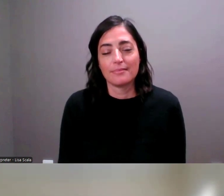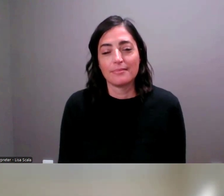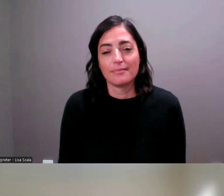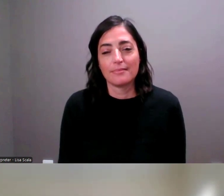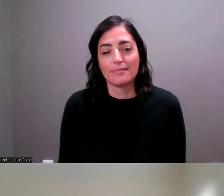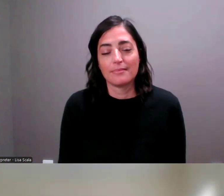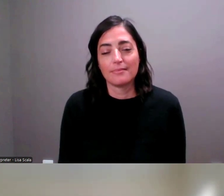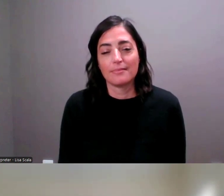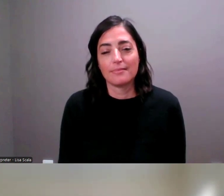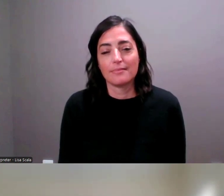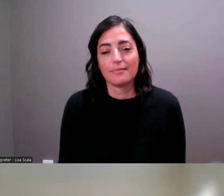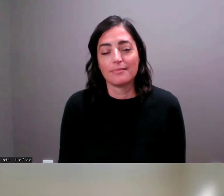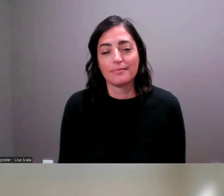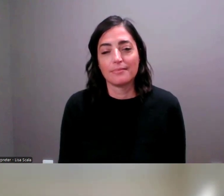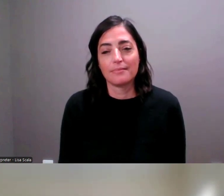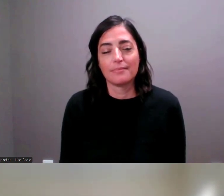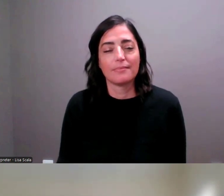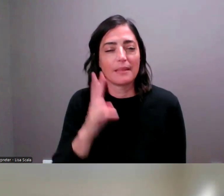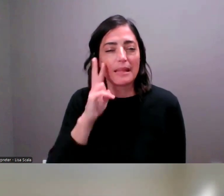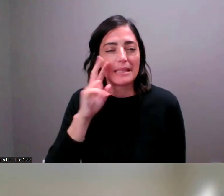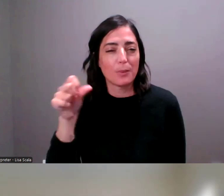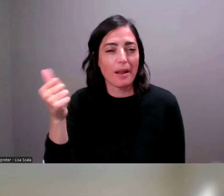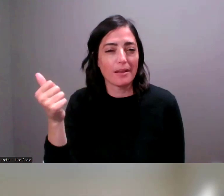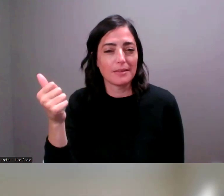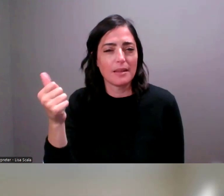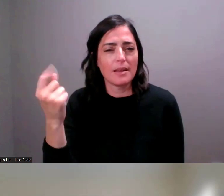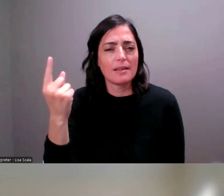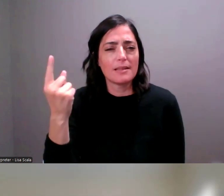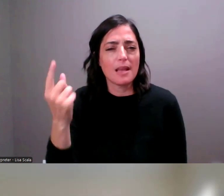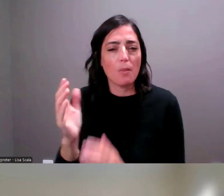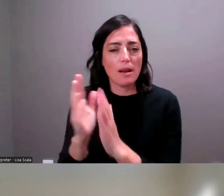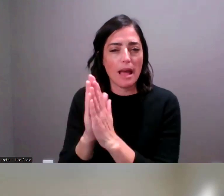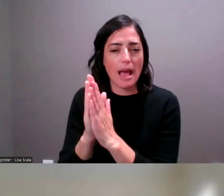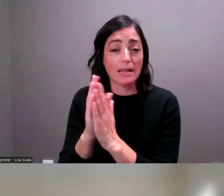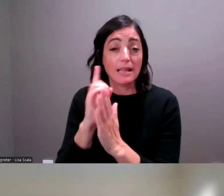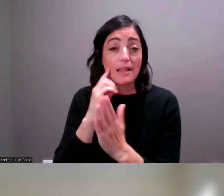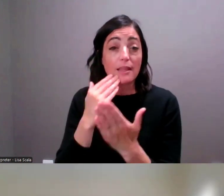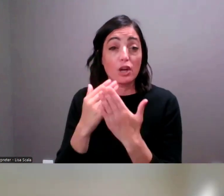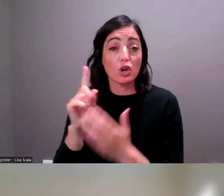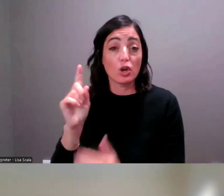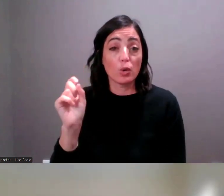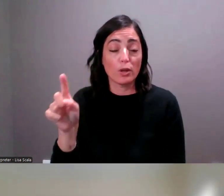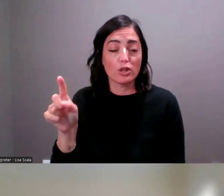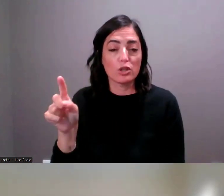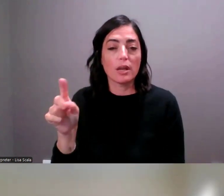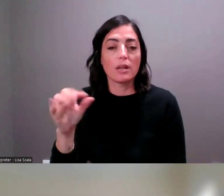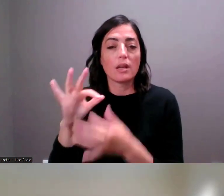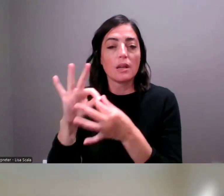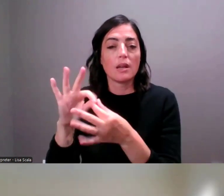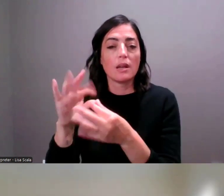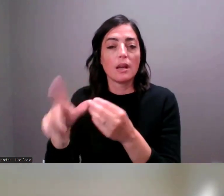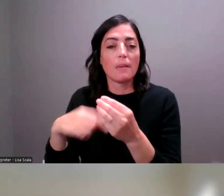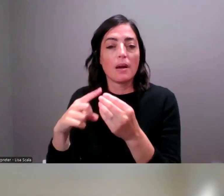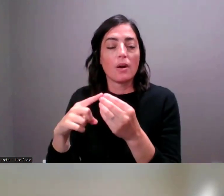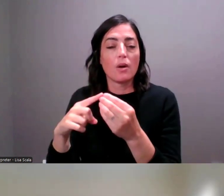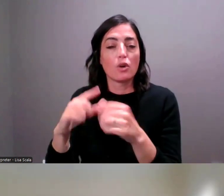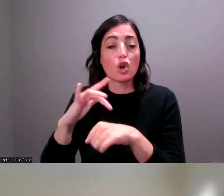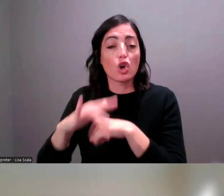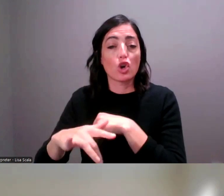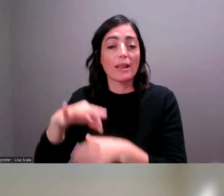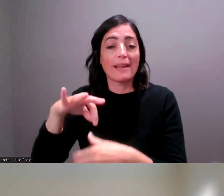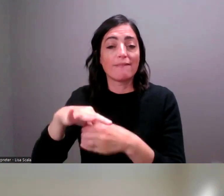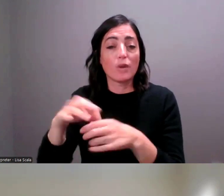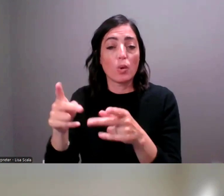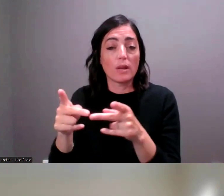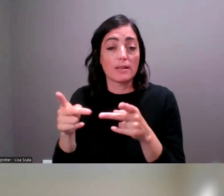Let's see. Someone asked, I think, a really good question about early voting